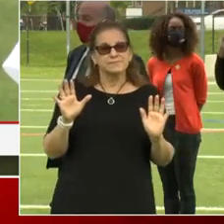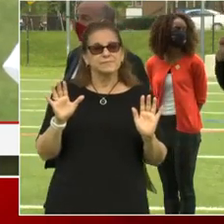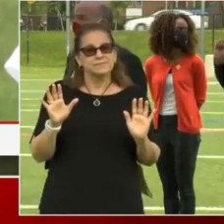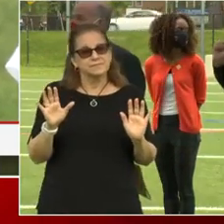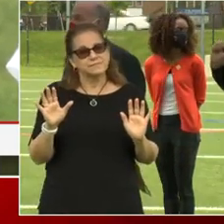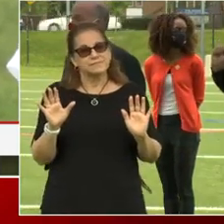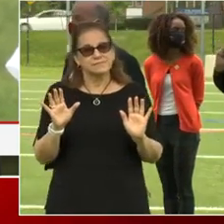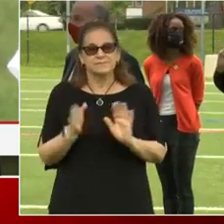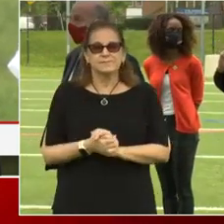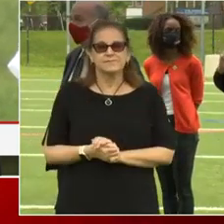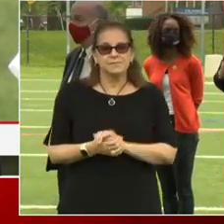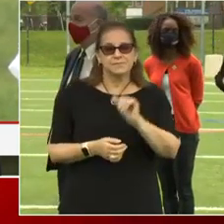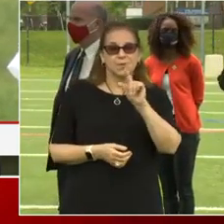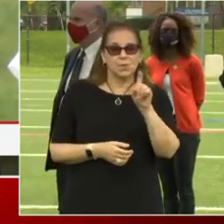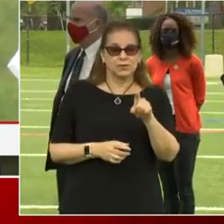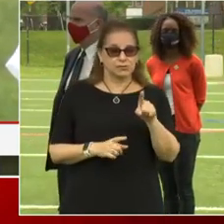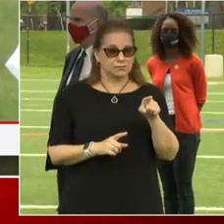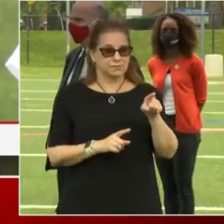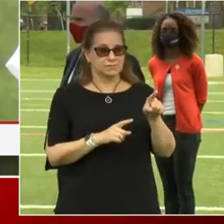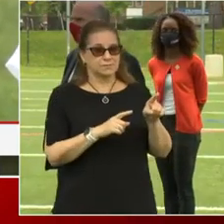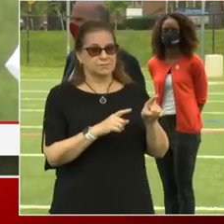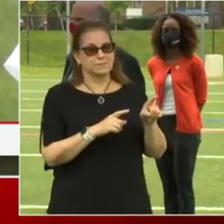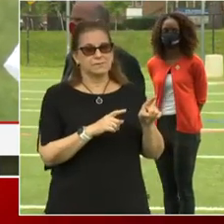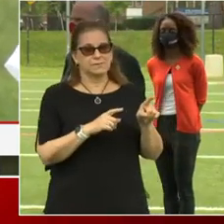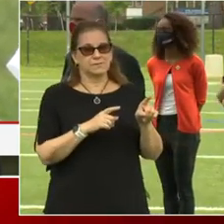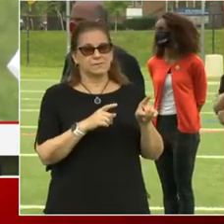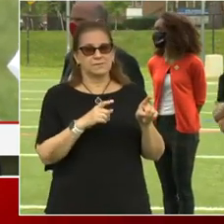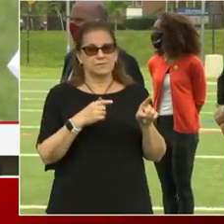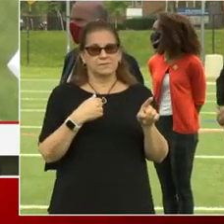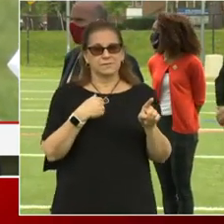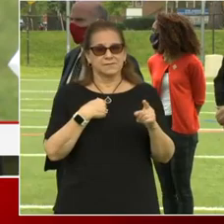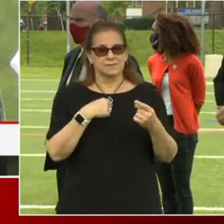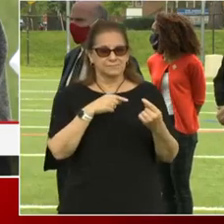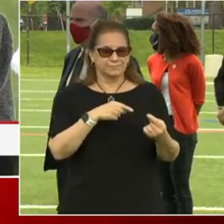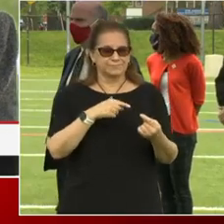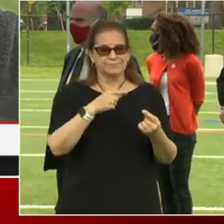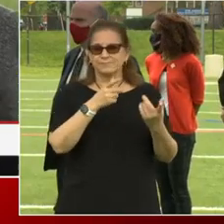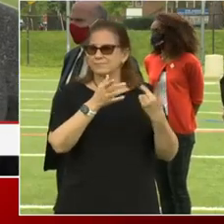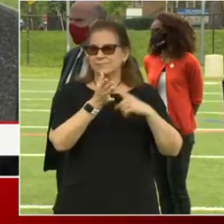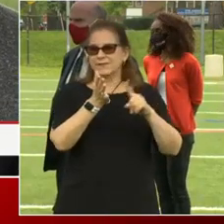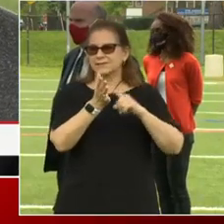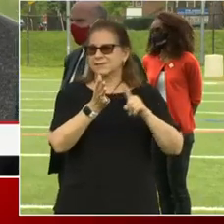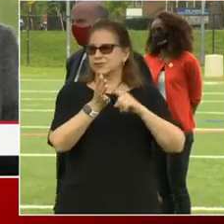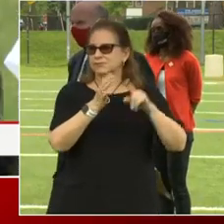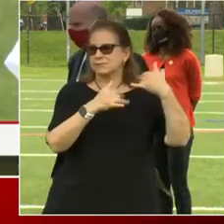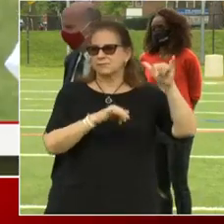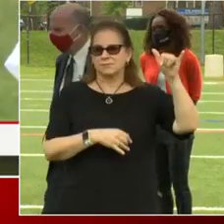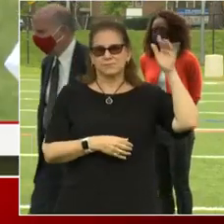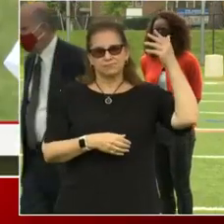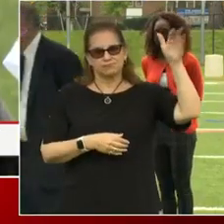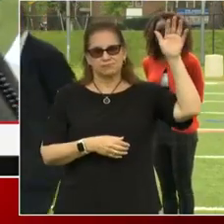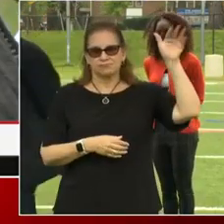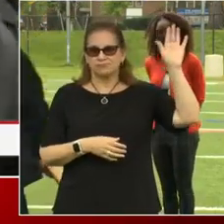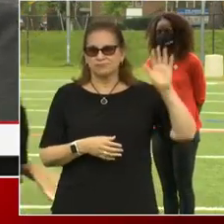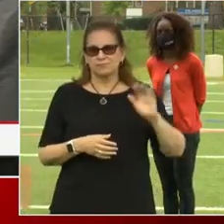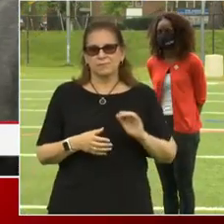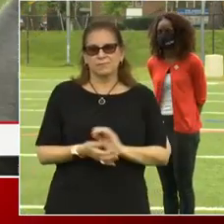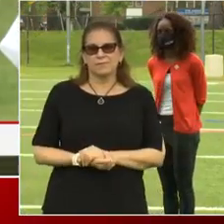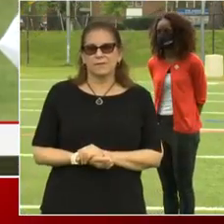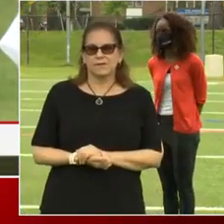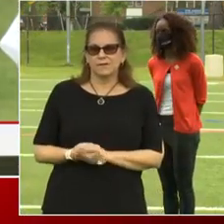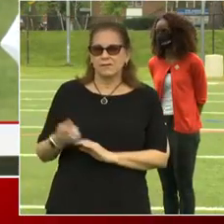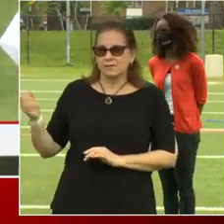that, I am still wrestling with. Chairman Mendelson, can I ask you, do you have